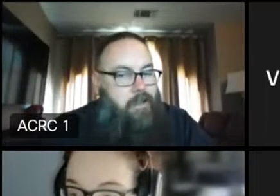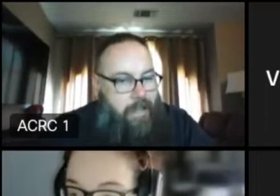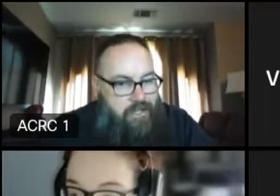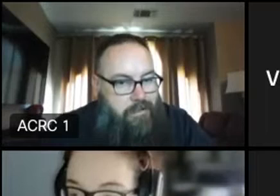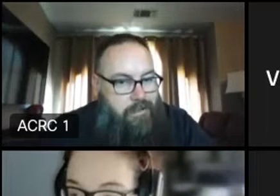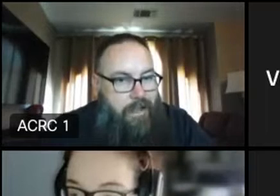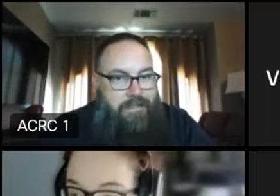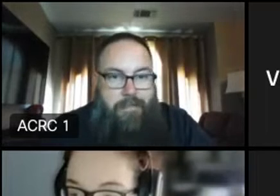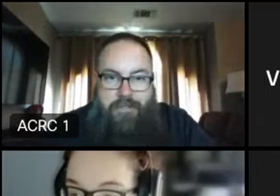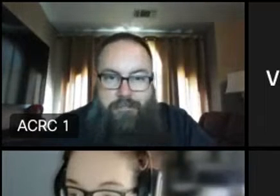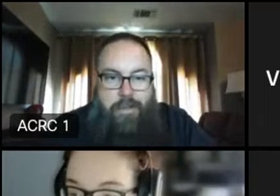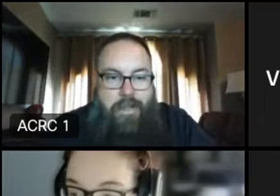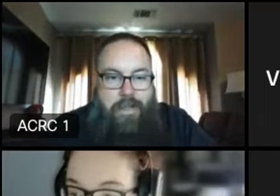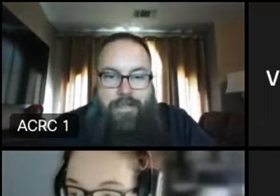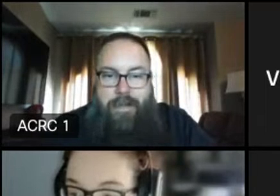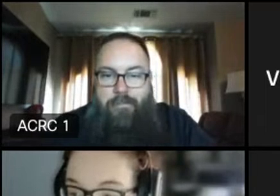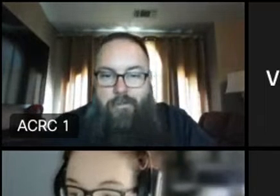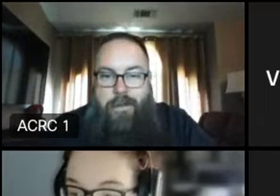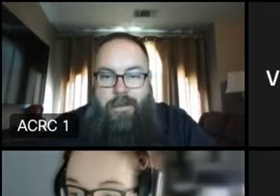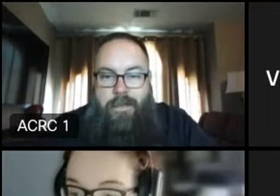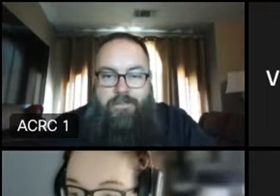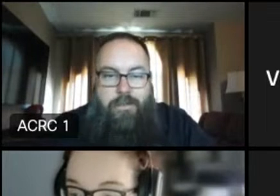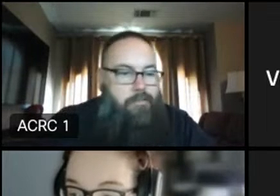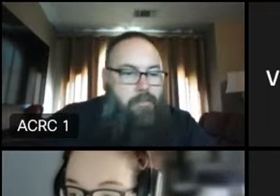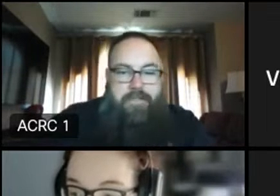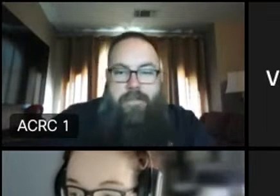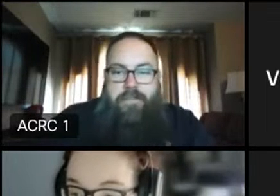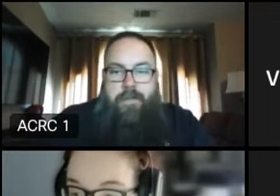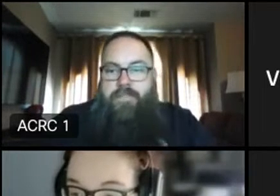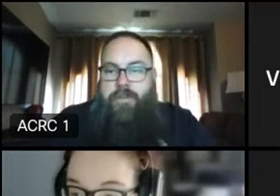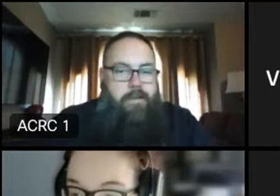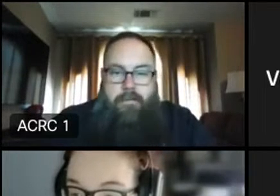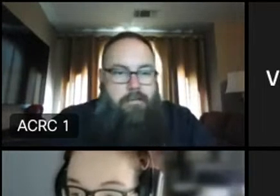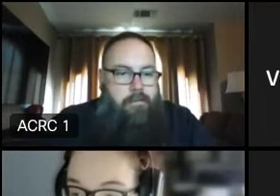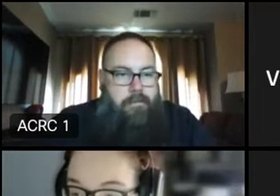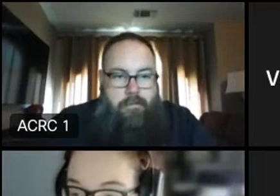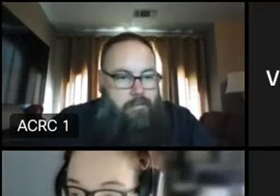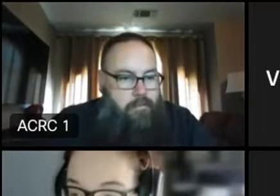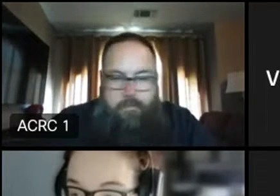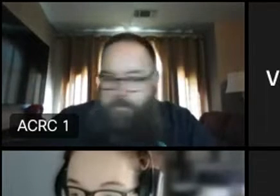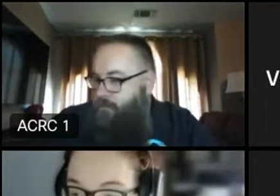excellent communication and as much planning up front as we possibly can do. Andrea.